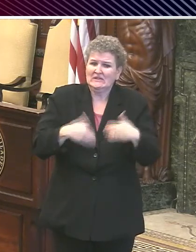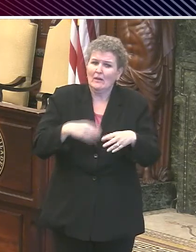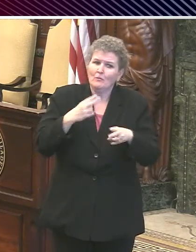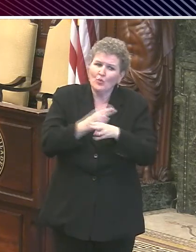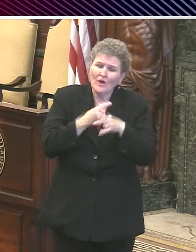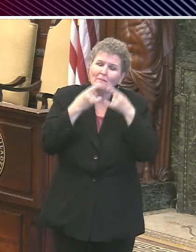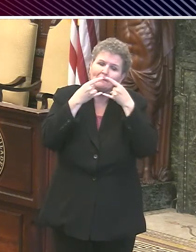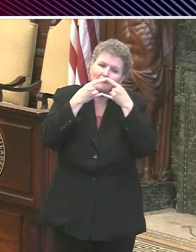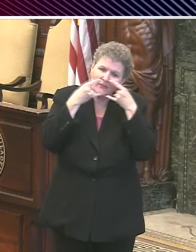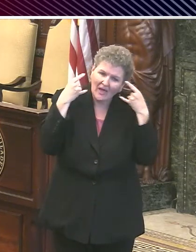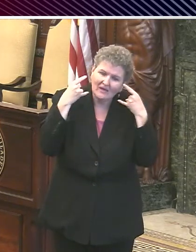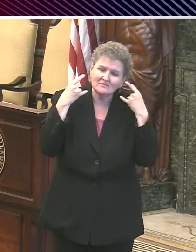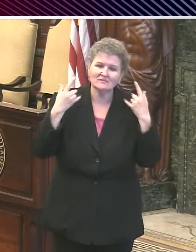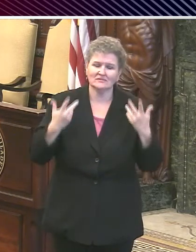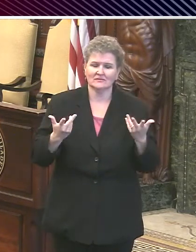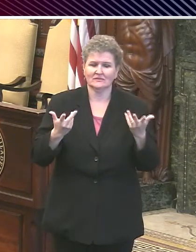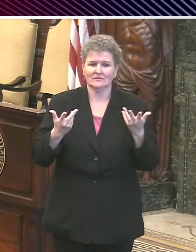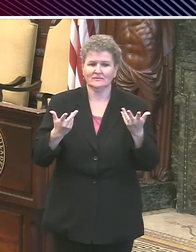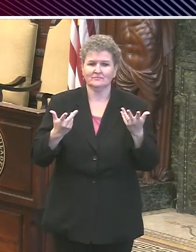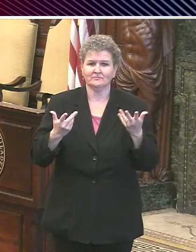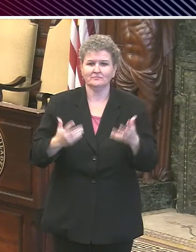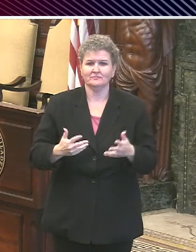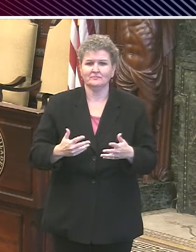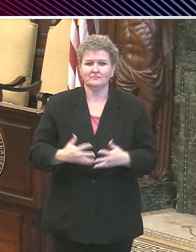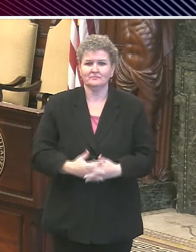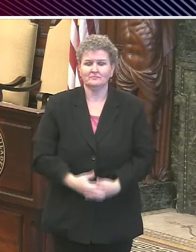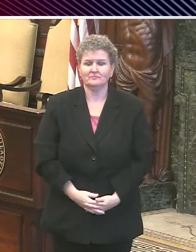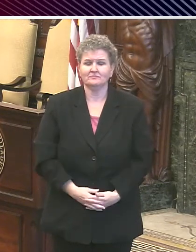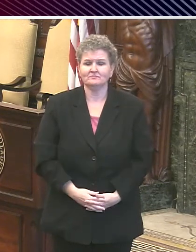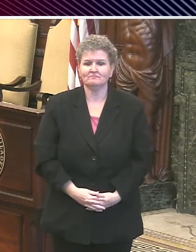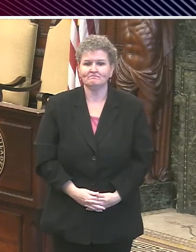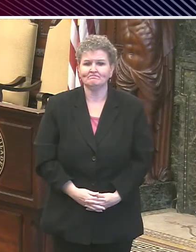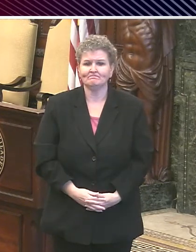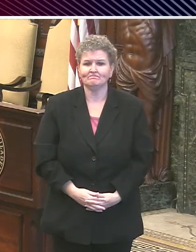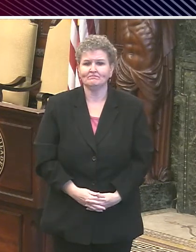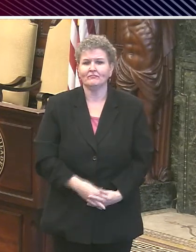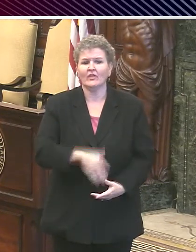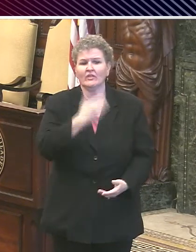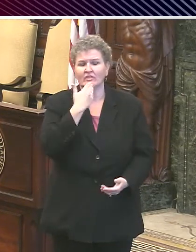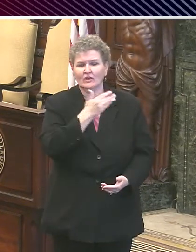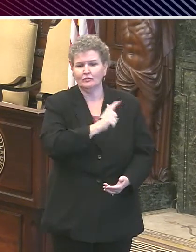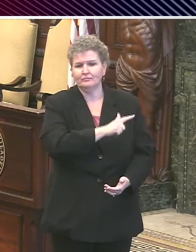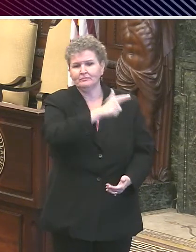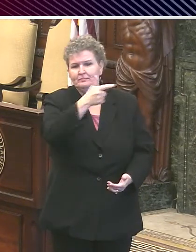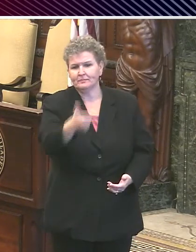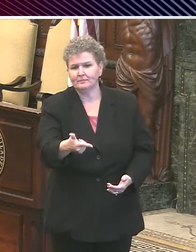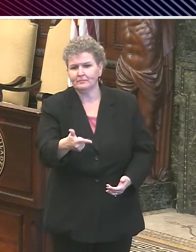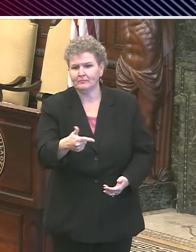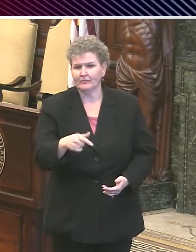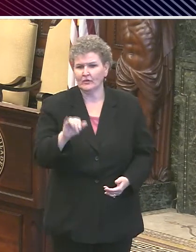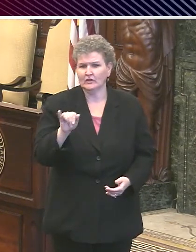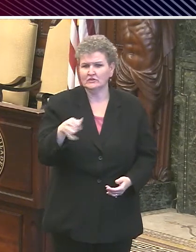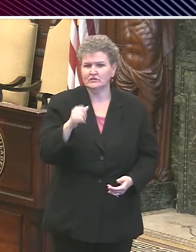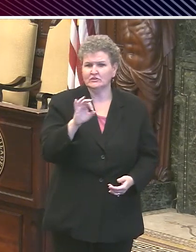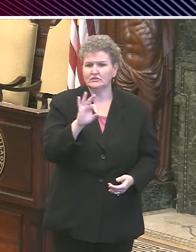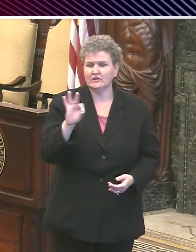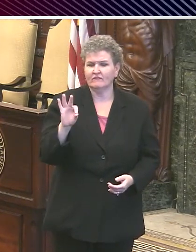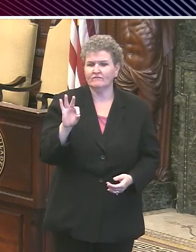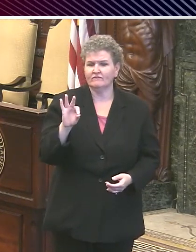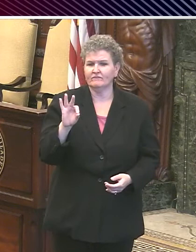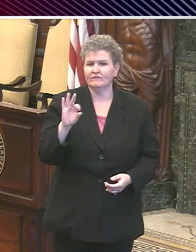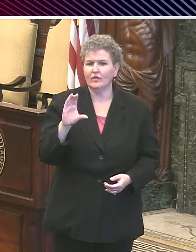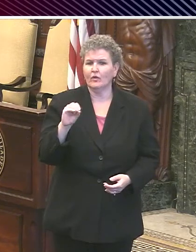Okay, that's all from me. Thanks, Laura. We're going to go now to Jeff Cole of Fox